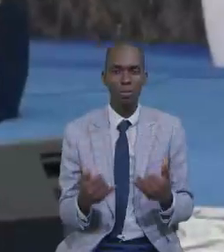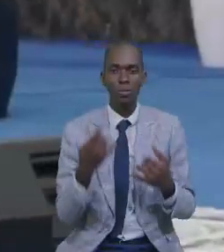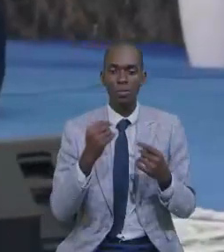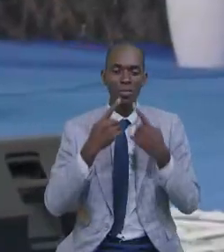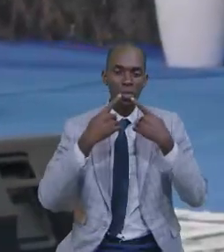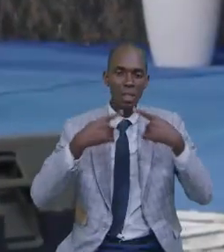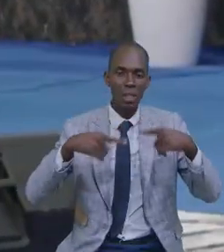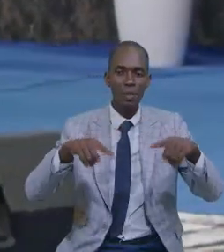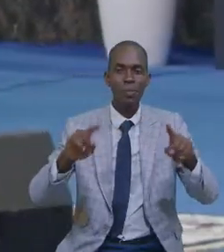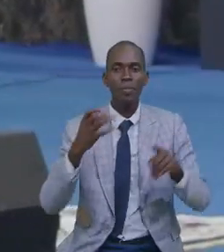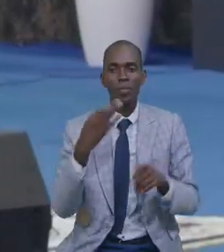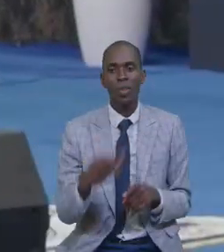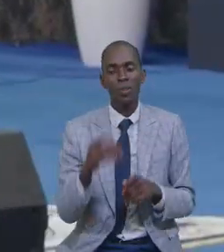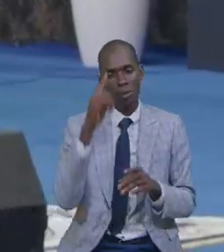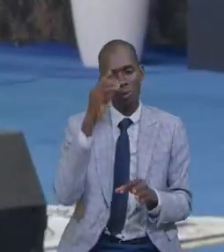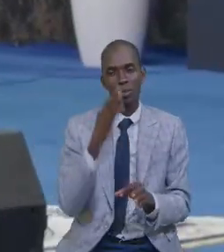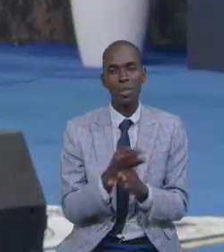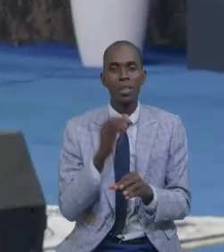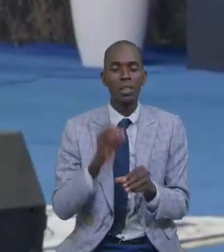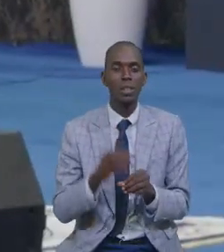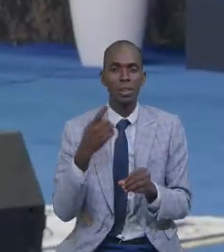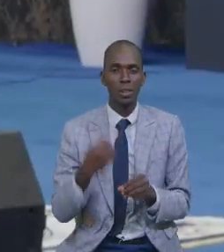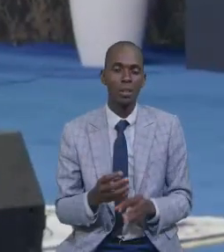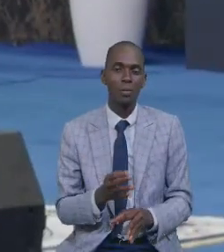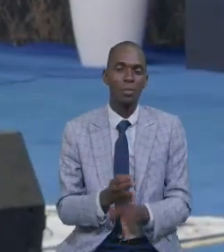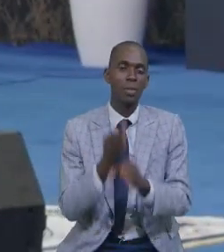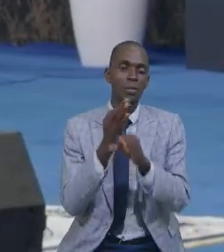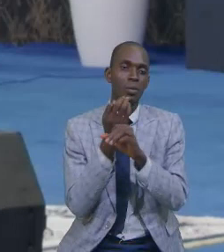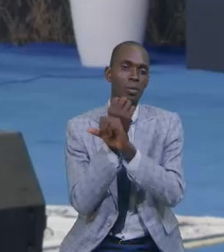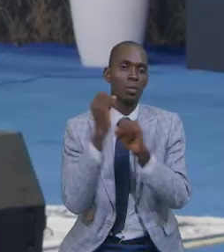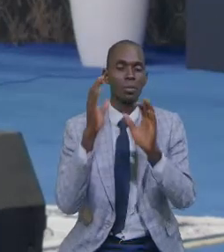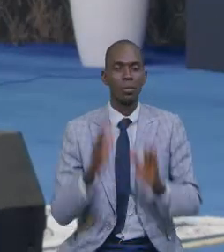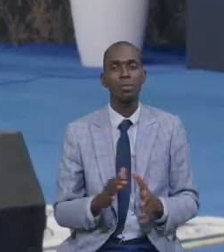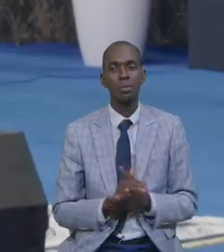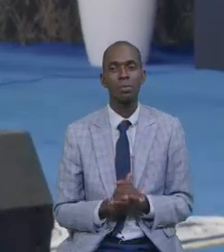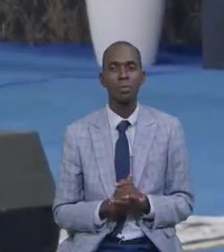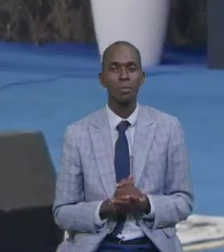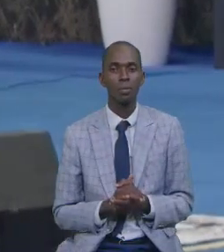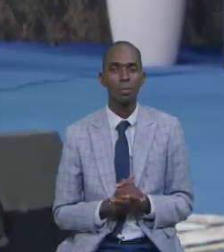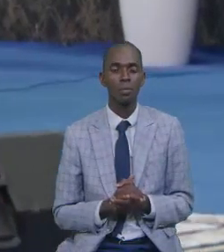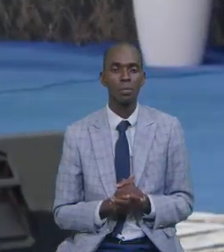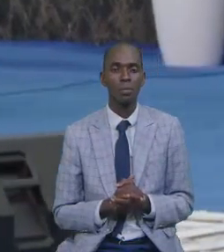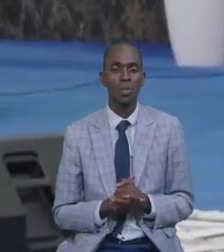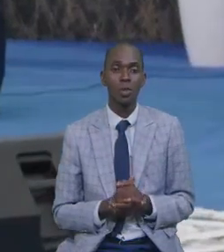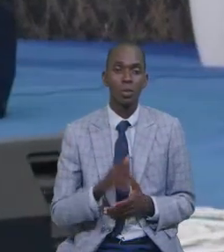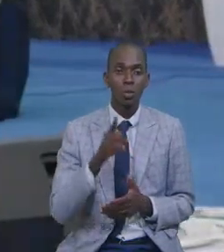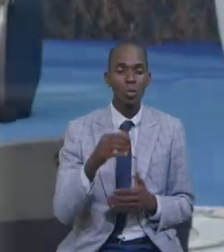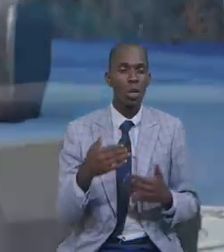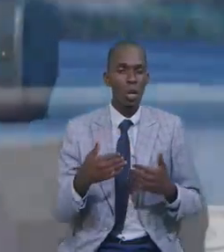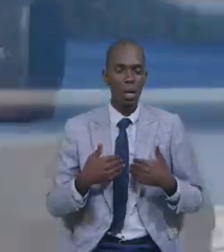Declaration of faith in the faithful Savior. You have an